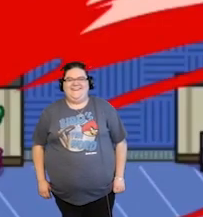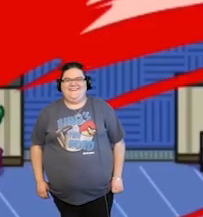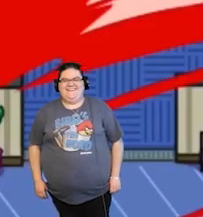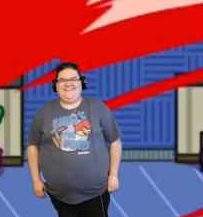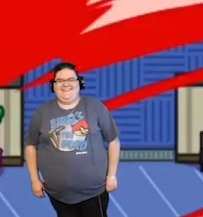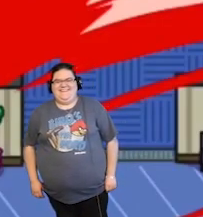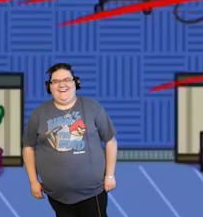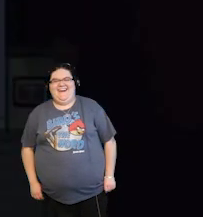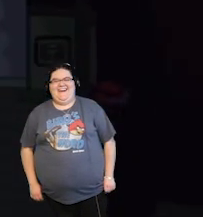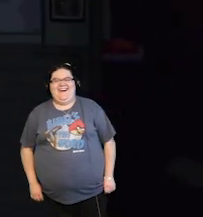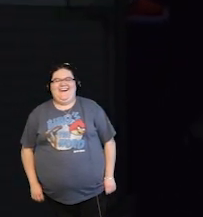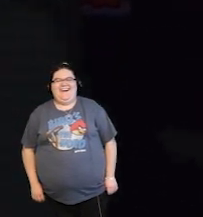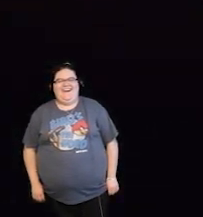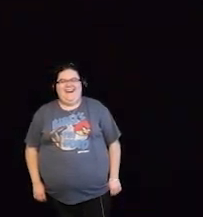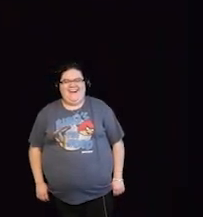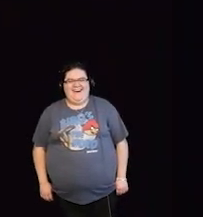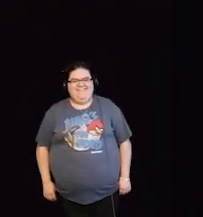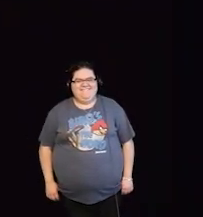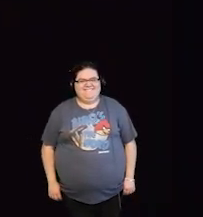It is laser beam!